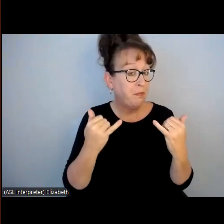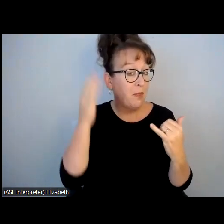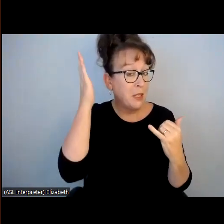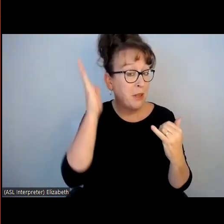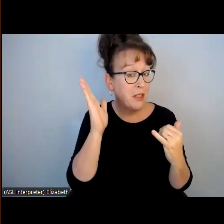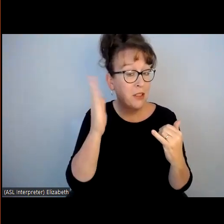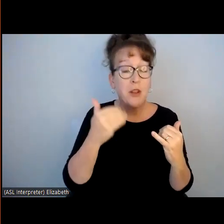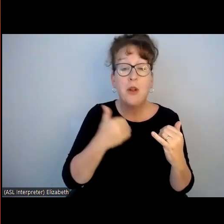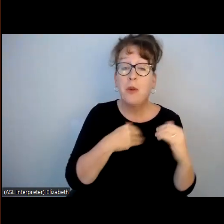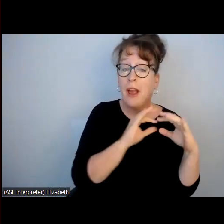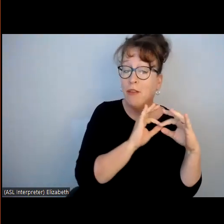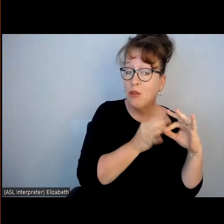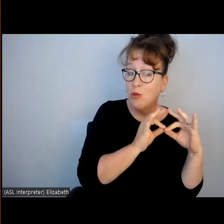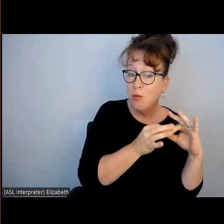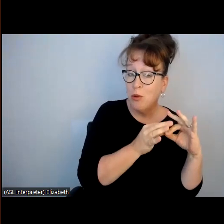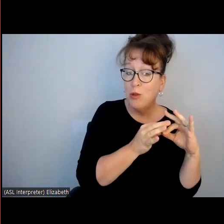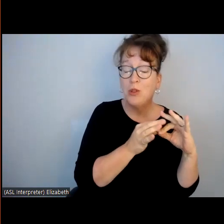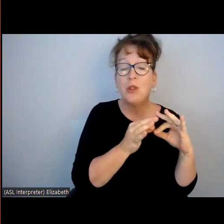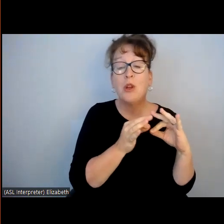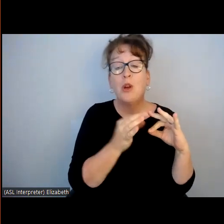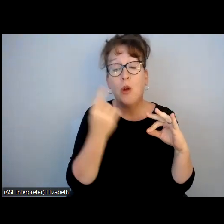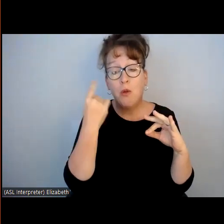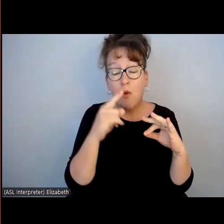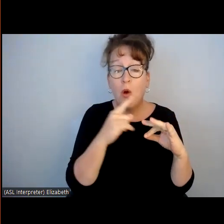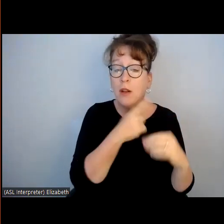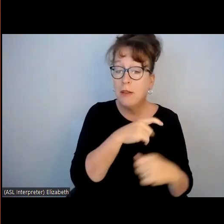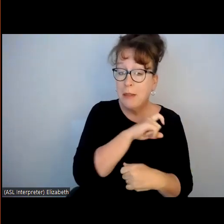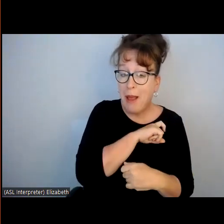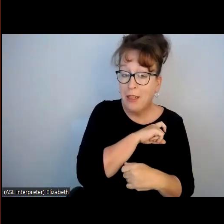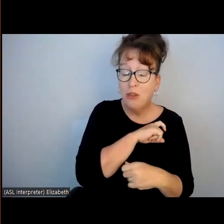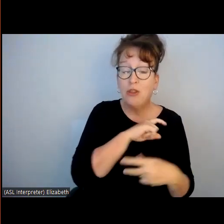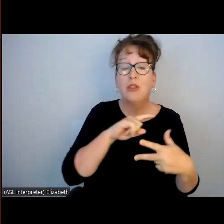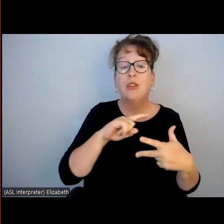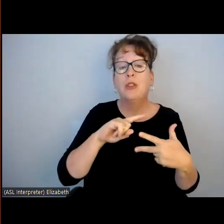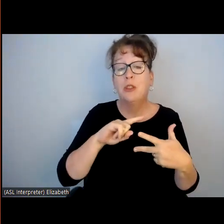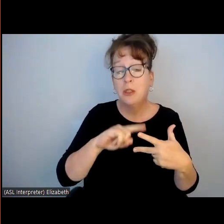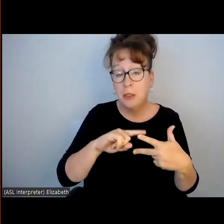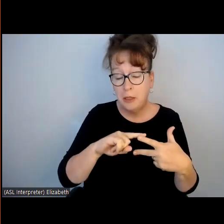virtual interpretation for Spanish,